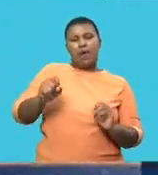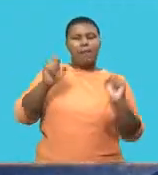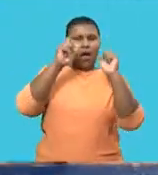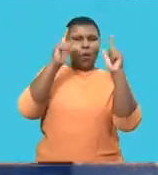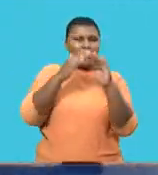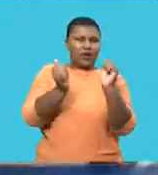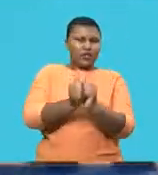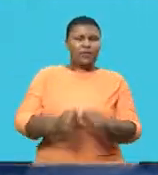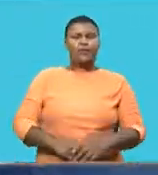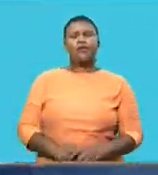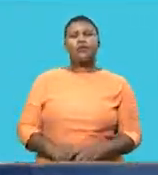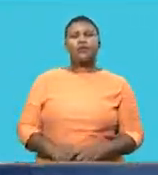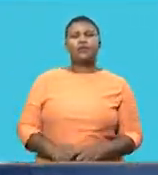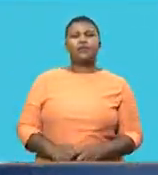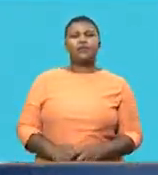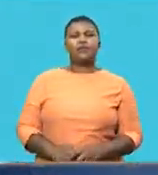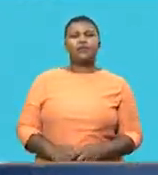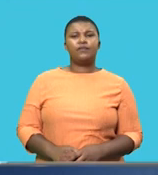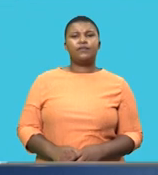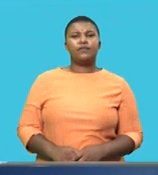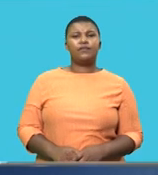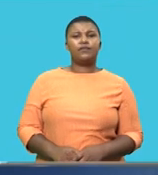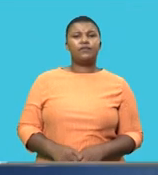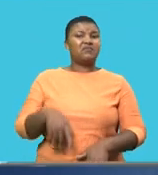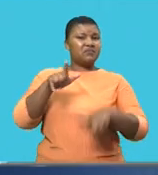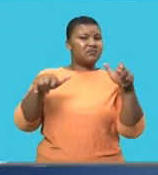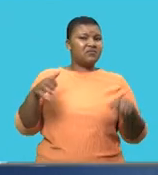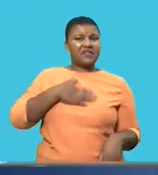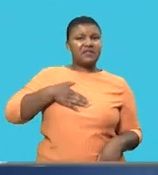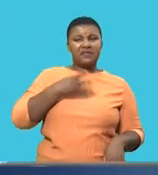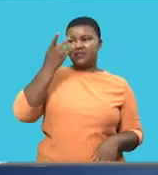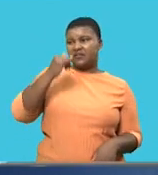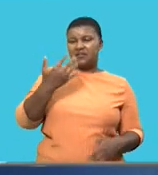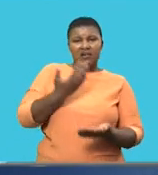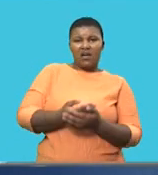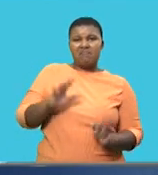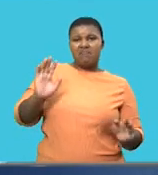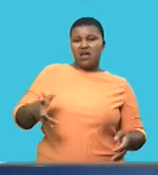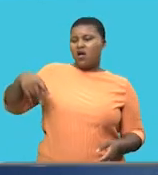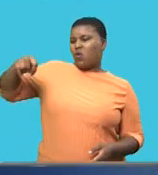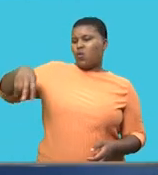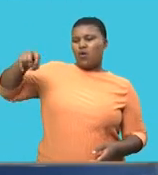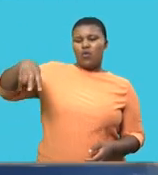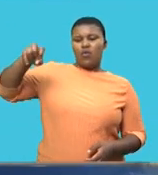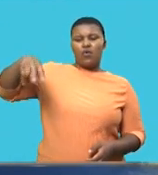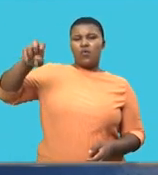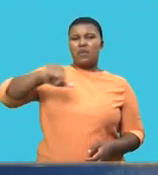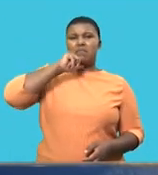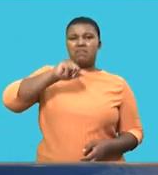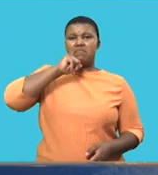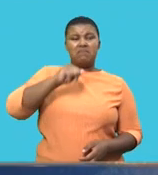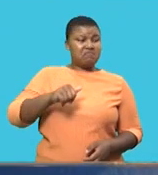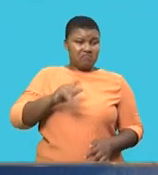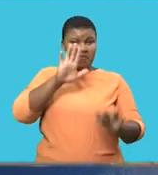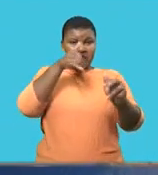awareness campaign. People are still of the mindset that they can just cross roads and not yield or give in to the